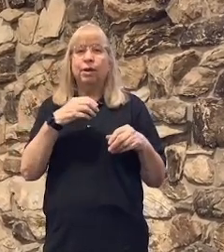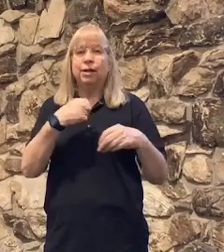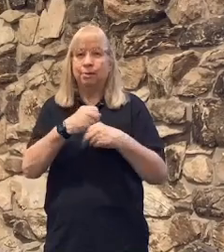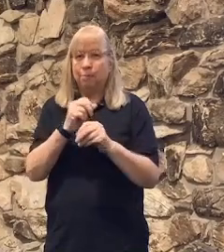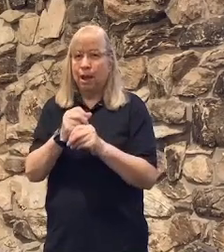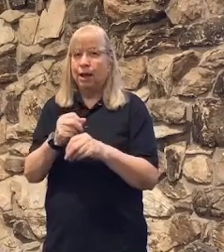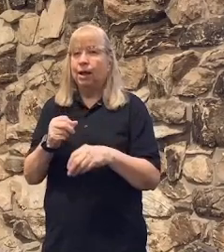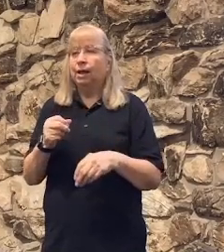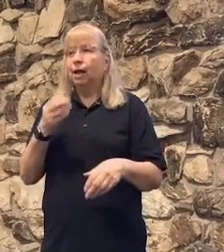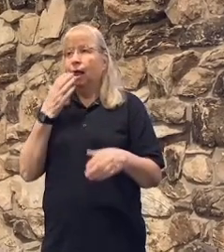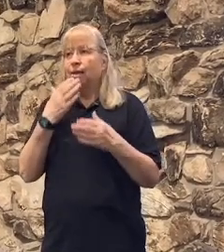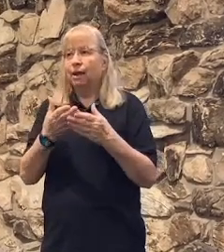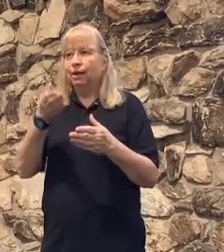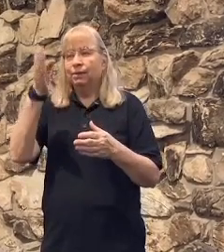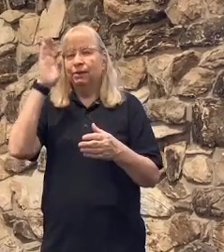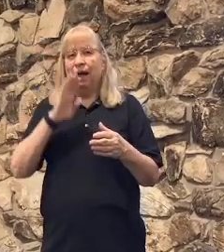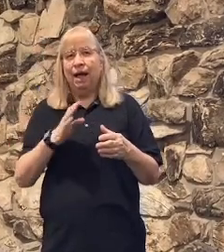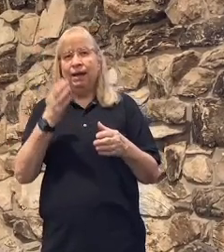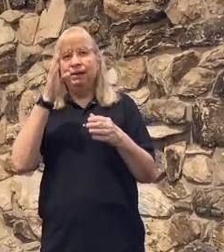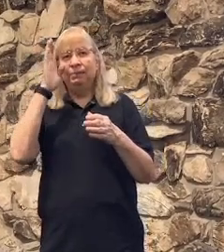And God bless all of you.